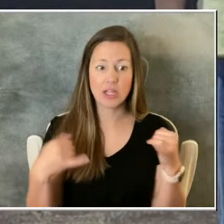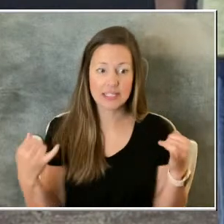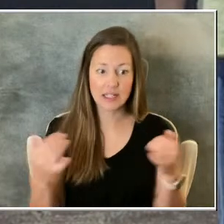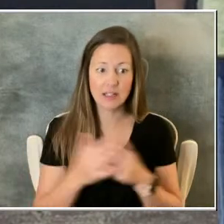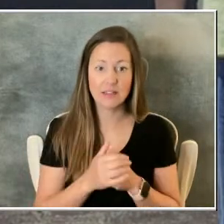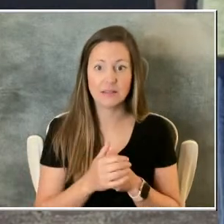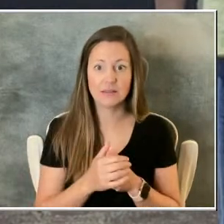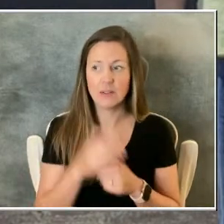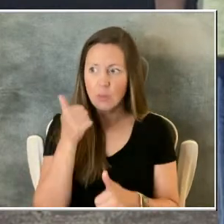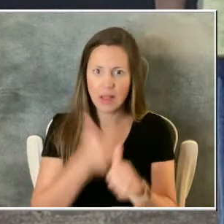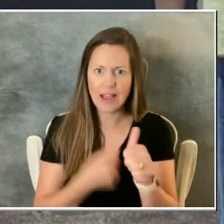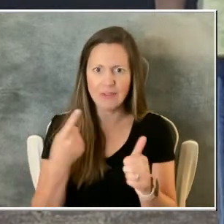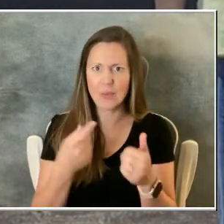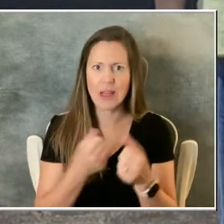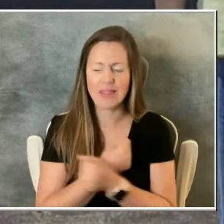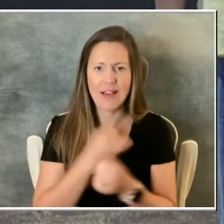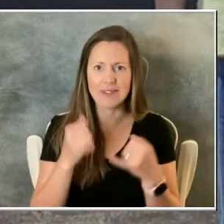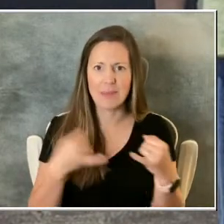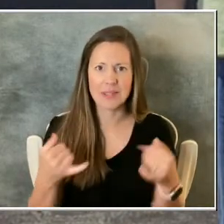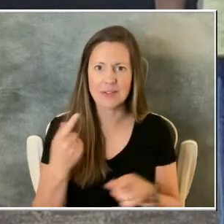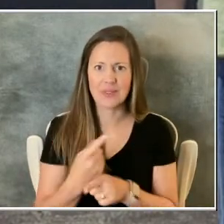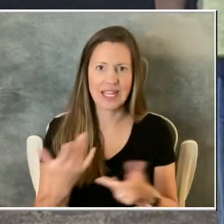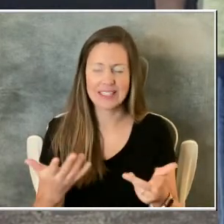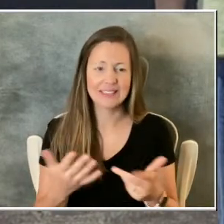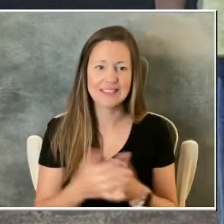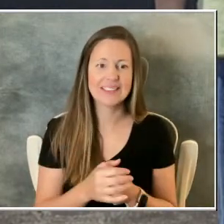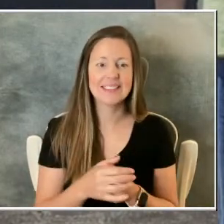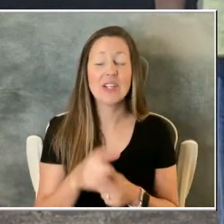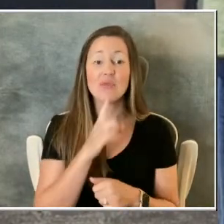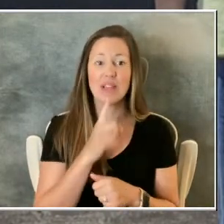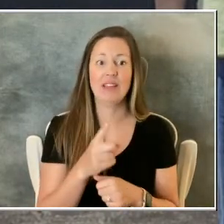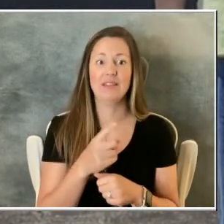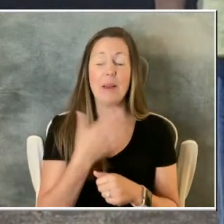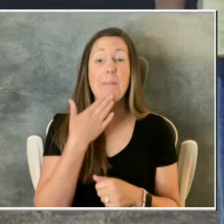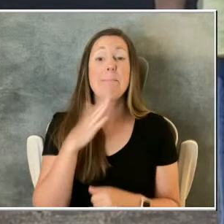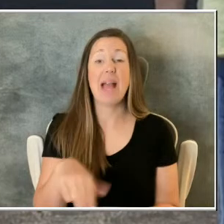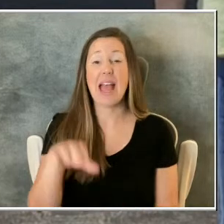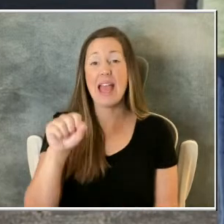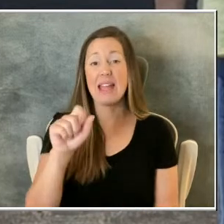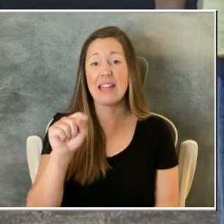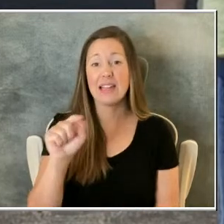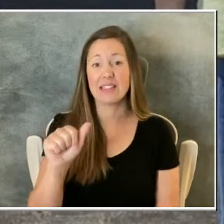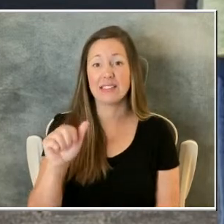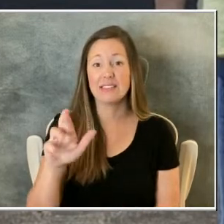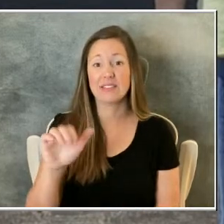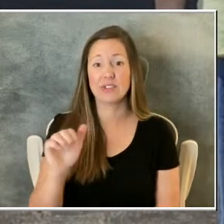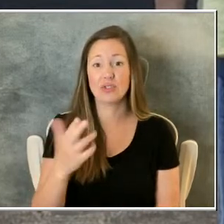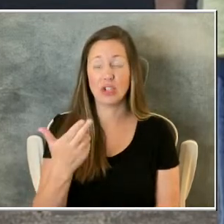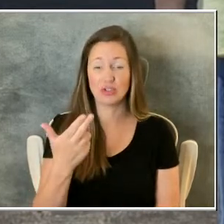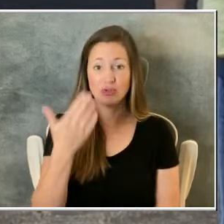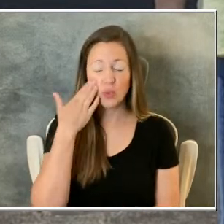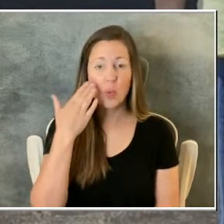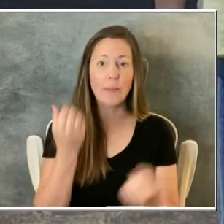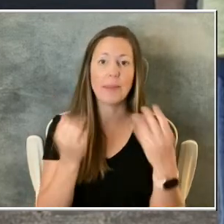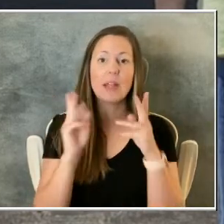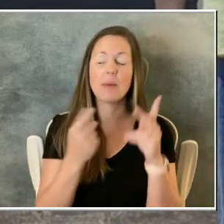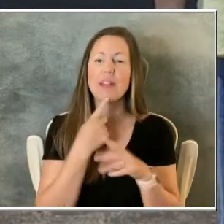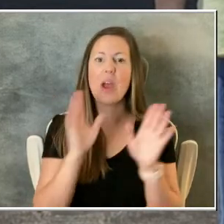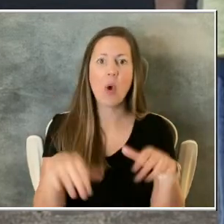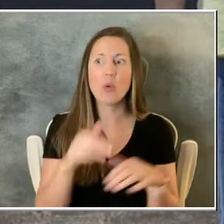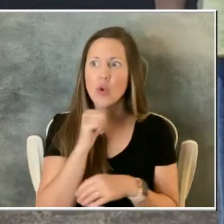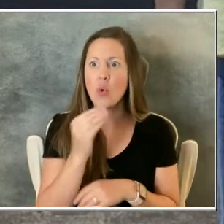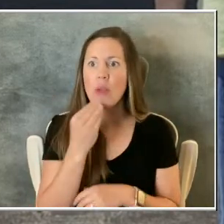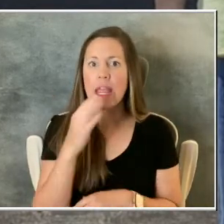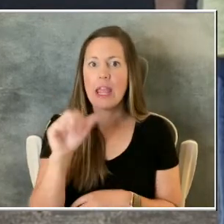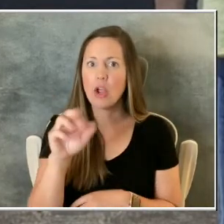you know, I had no idea that it was a very bad starch. I mean, you always heard, don't eat carbs, don't eat carbs. Well, that's so hard to do in